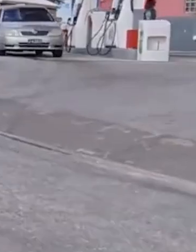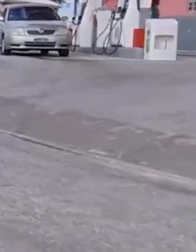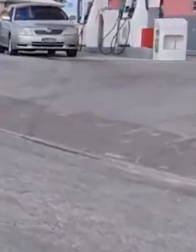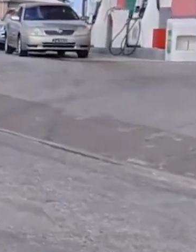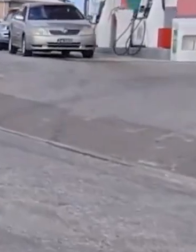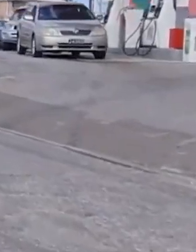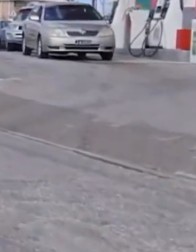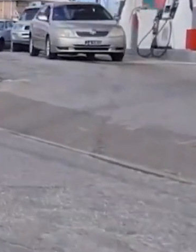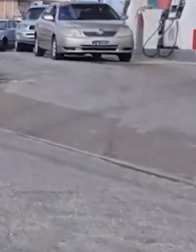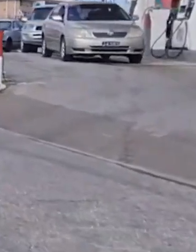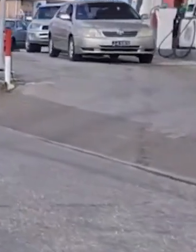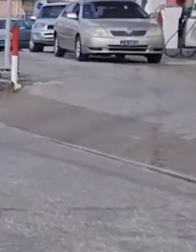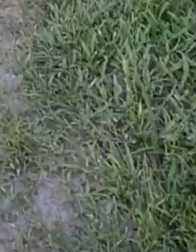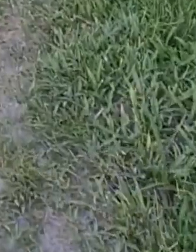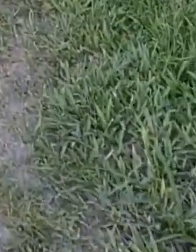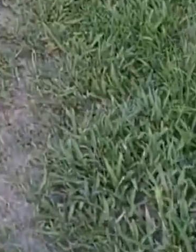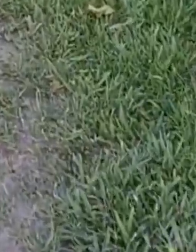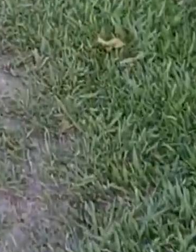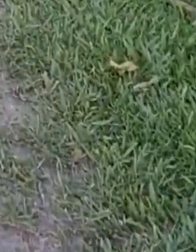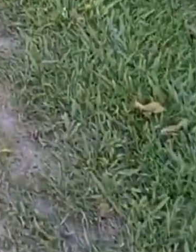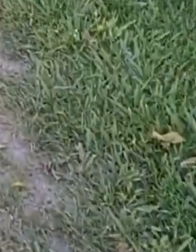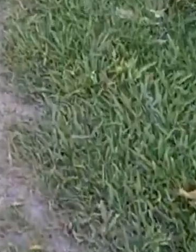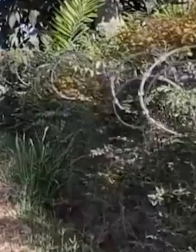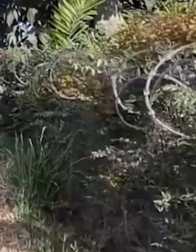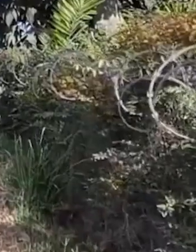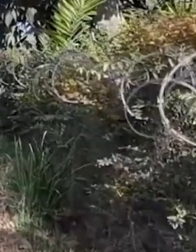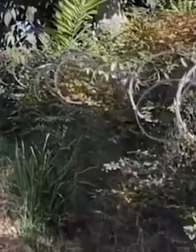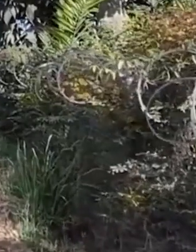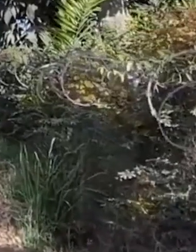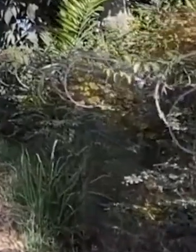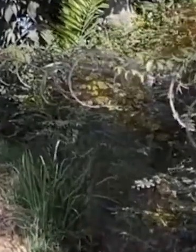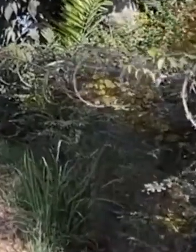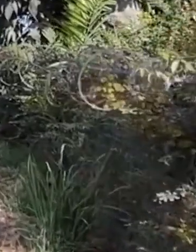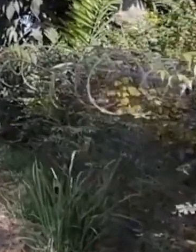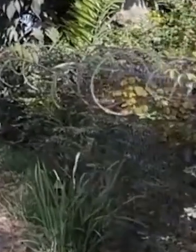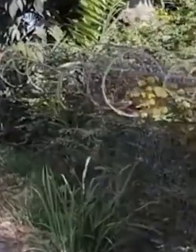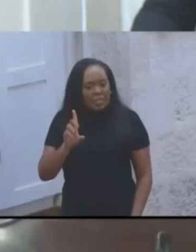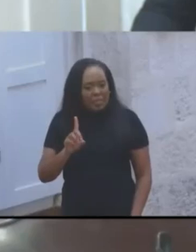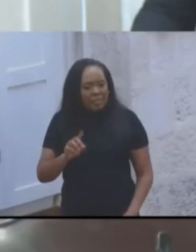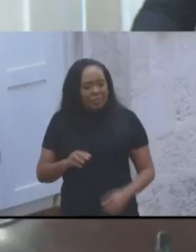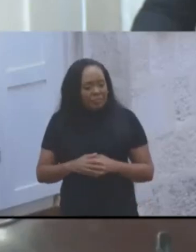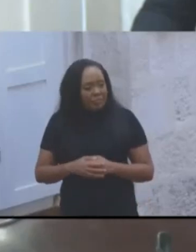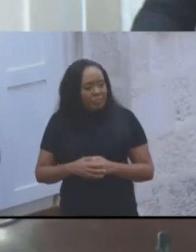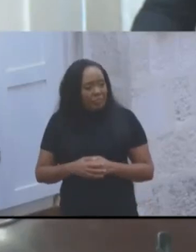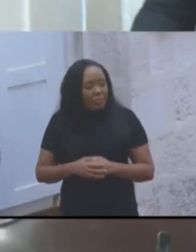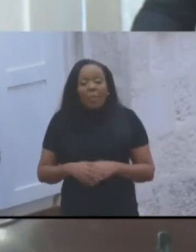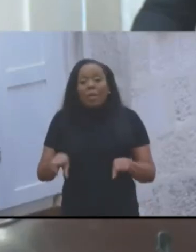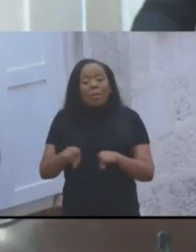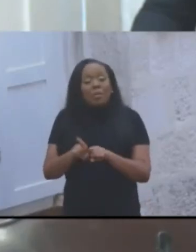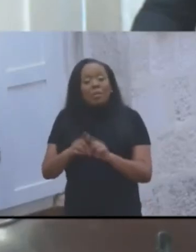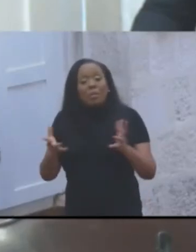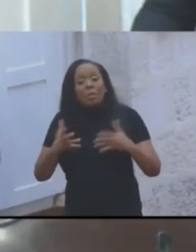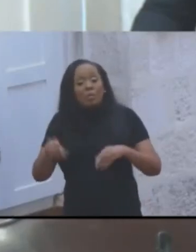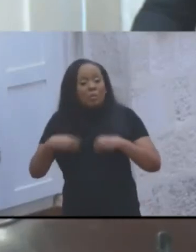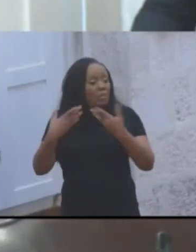him. There's a lot of rumors saying that he would go to St. John, and Andrew Worrell in the Senate was in St. John,